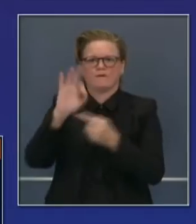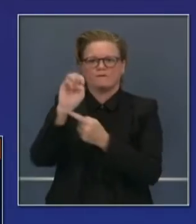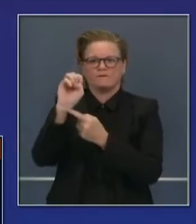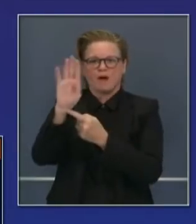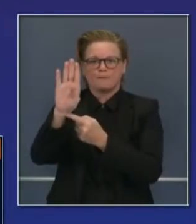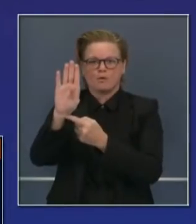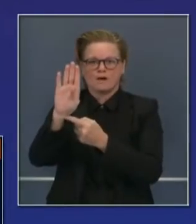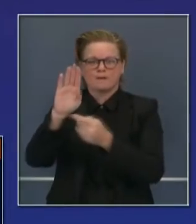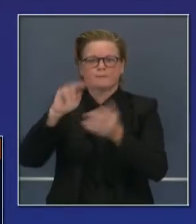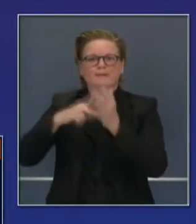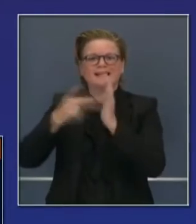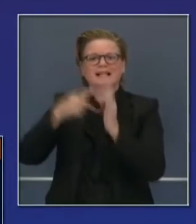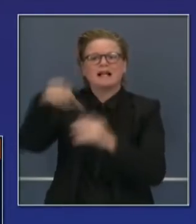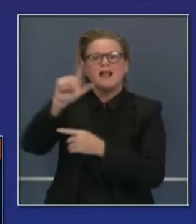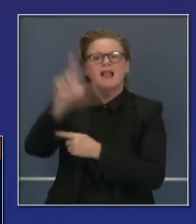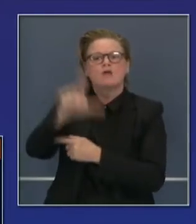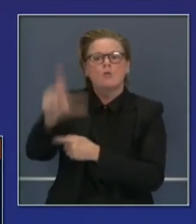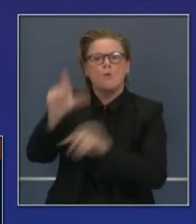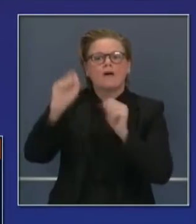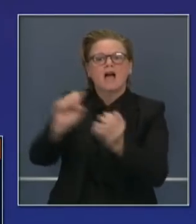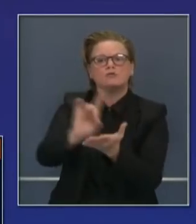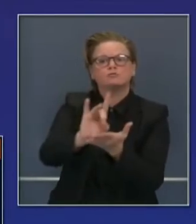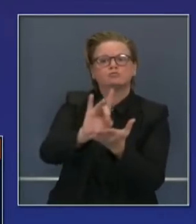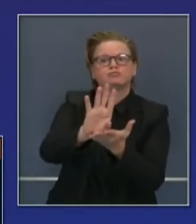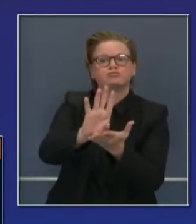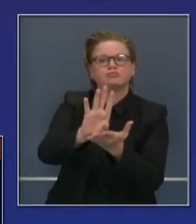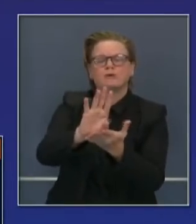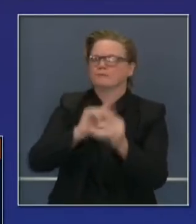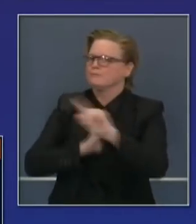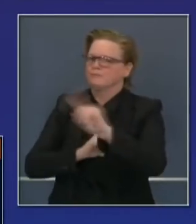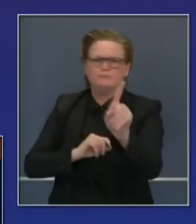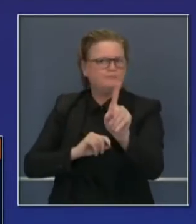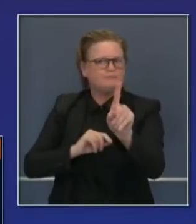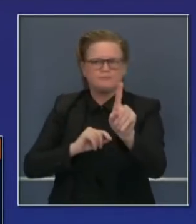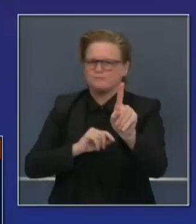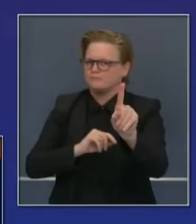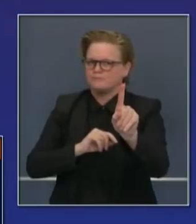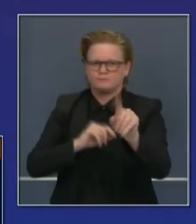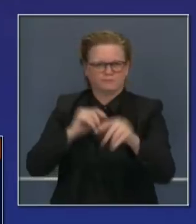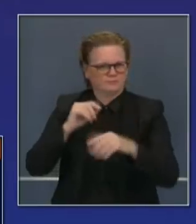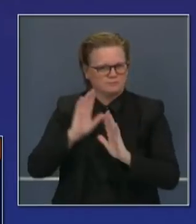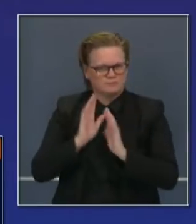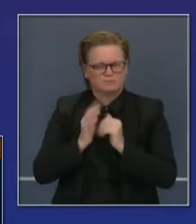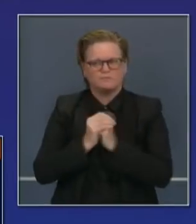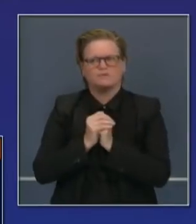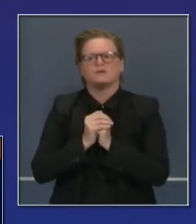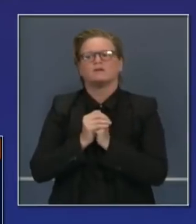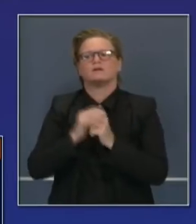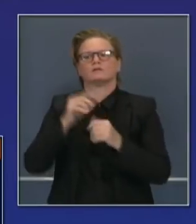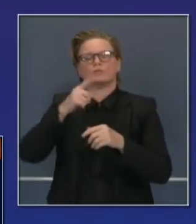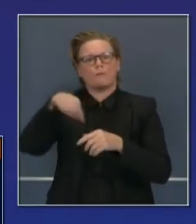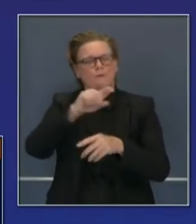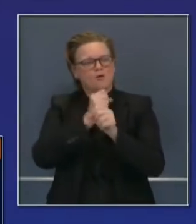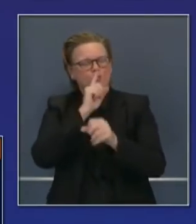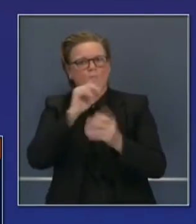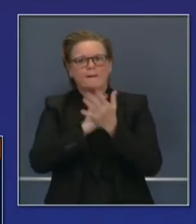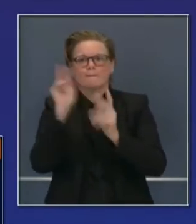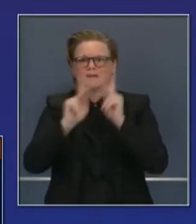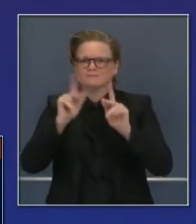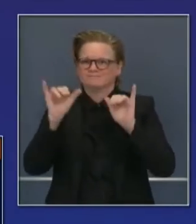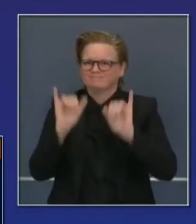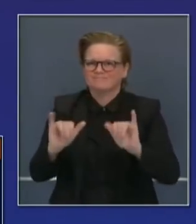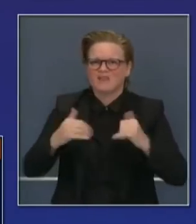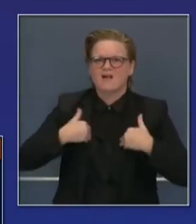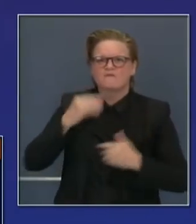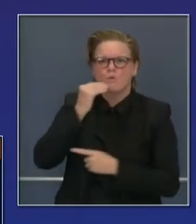were able to procure unprecedented number of hotel rooms for individuals living in congregate facilities and out